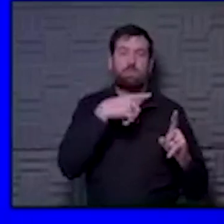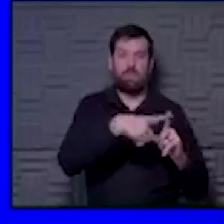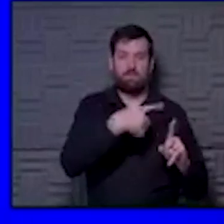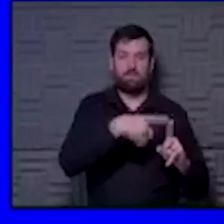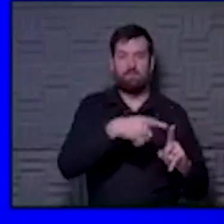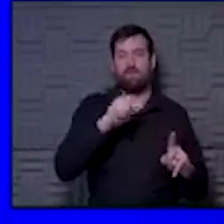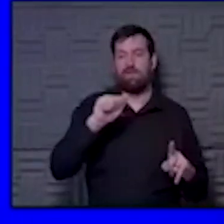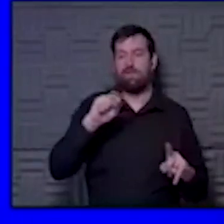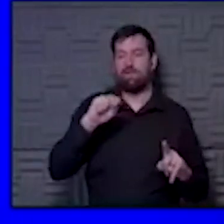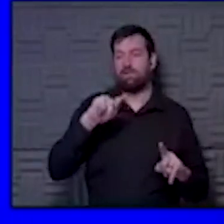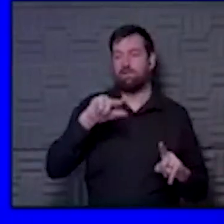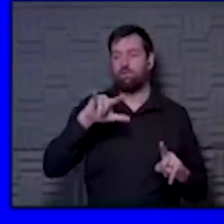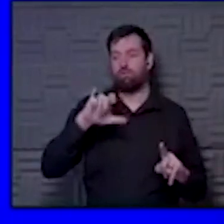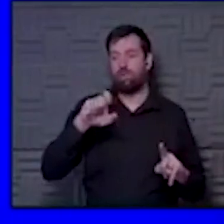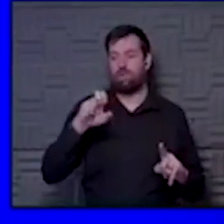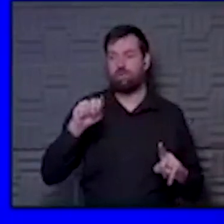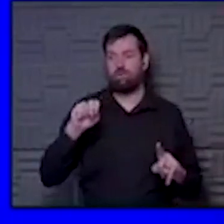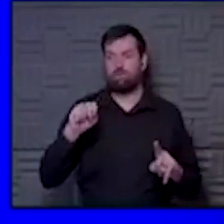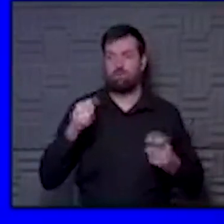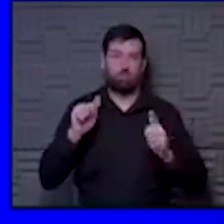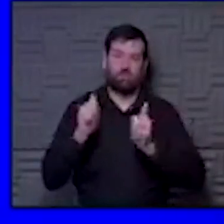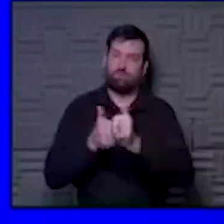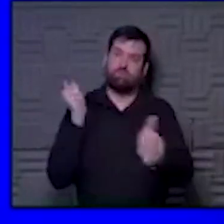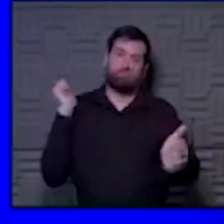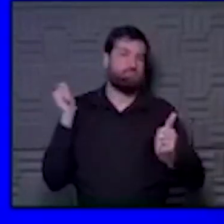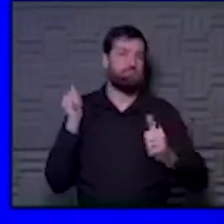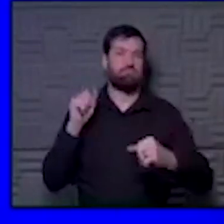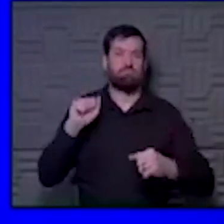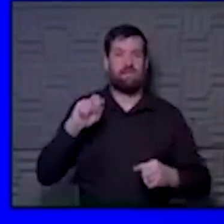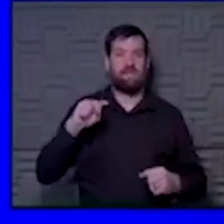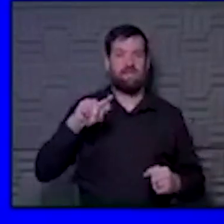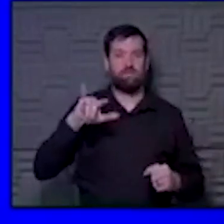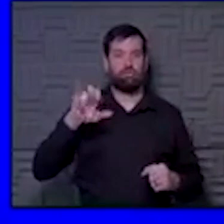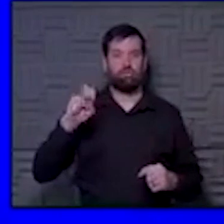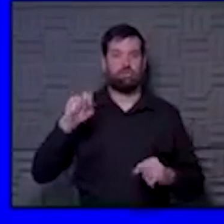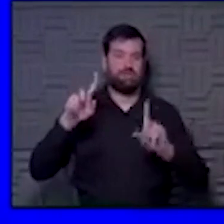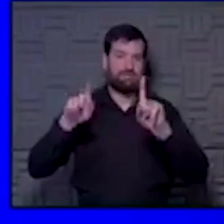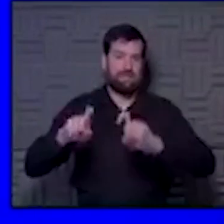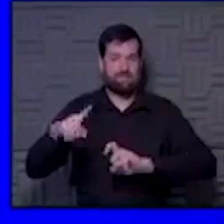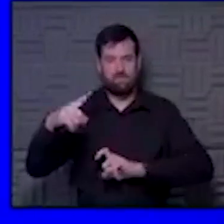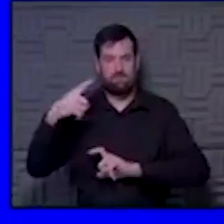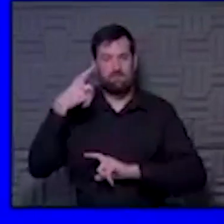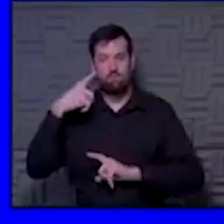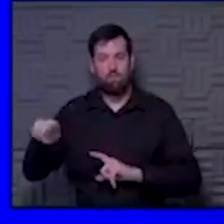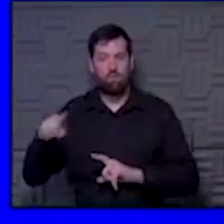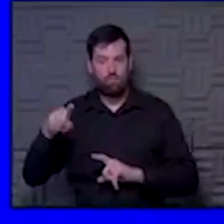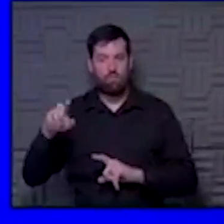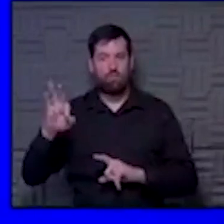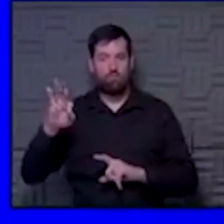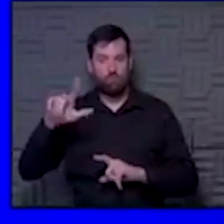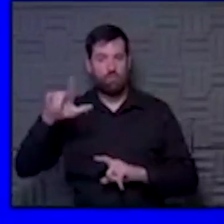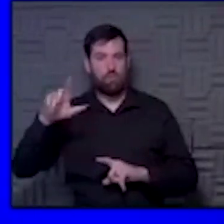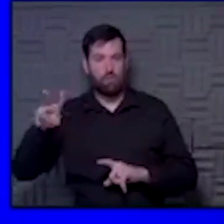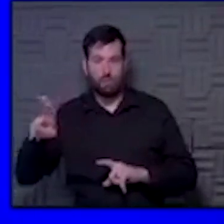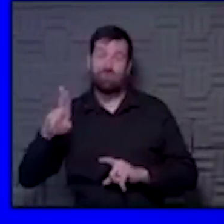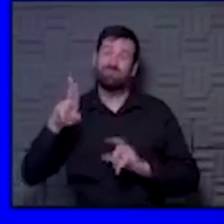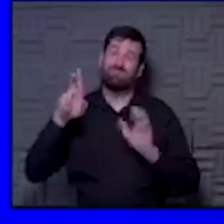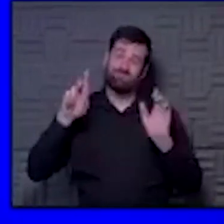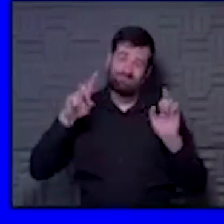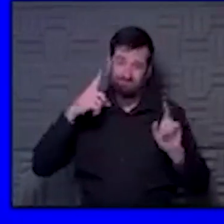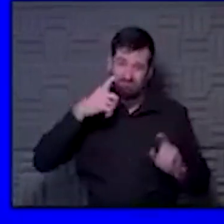that with influenza. So we are really trying to go away from the antigen test for influenza because of that. So I would venture to say a lot of those tests are